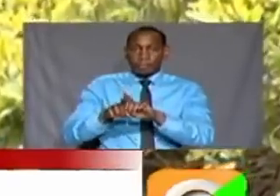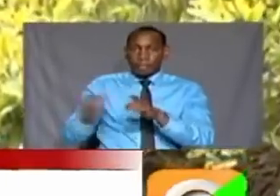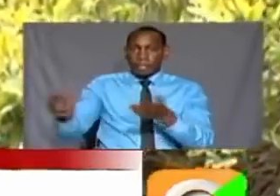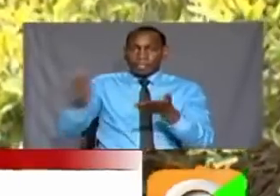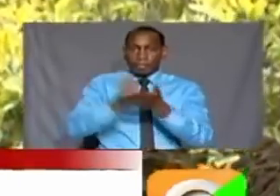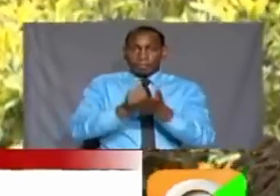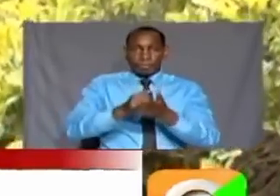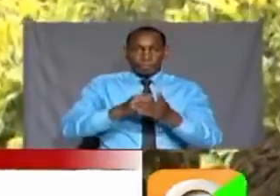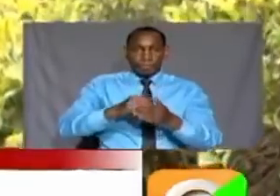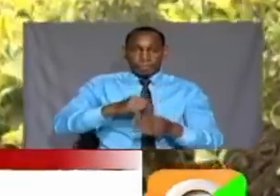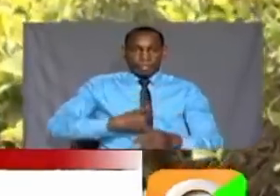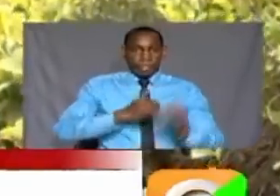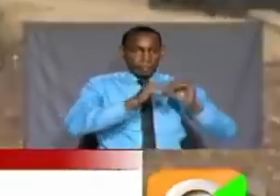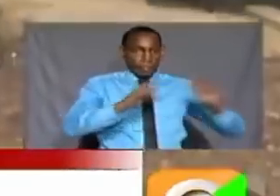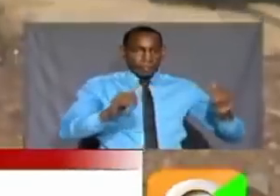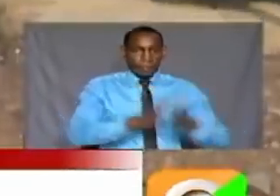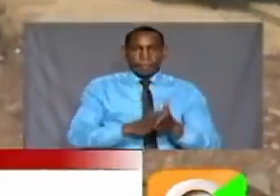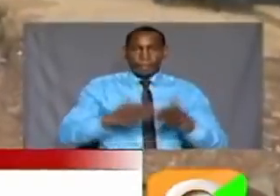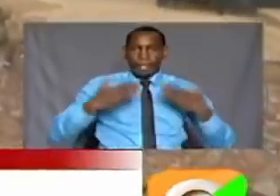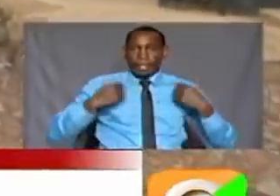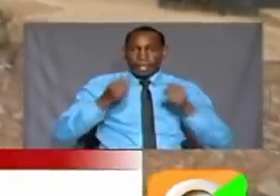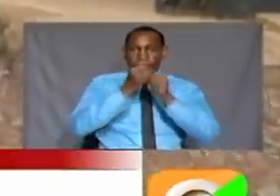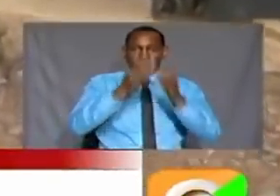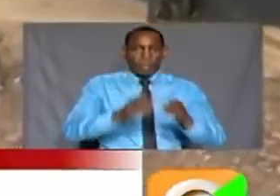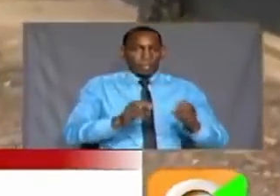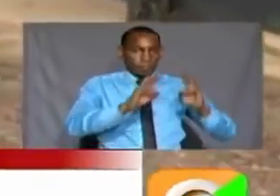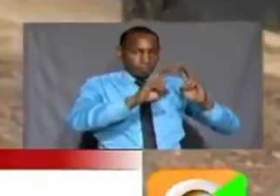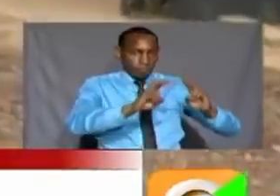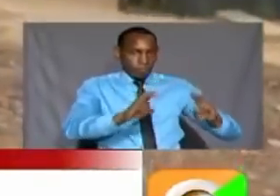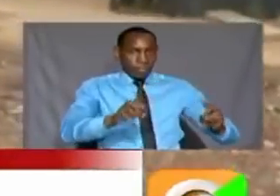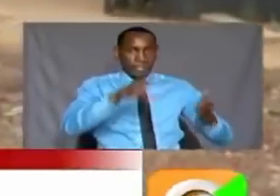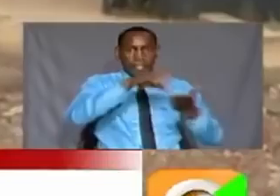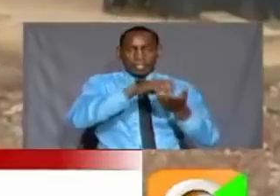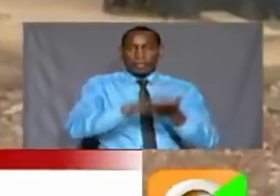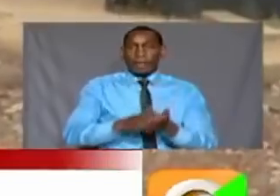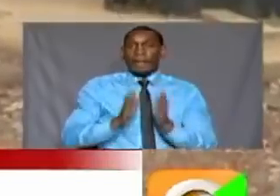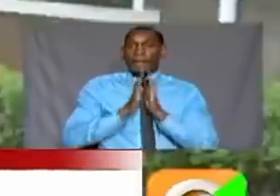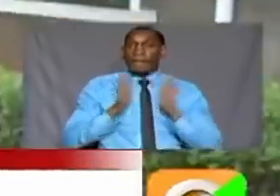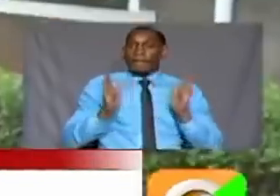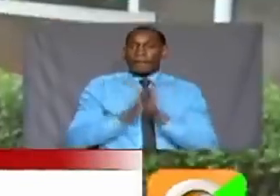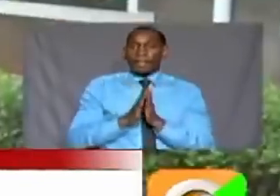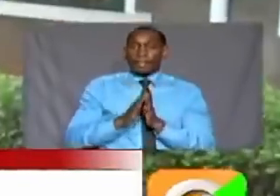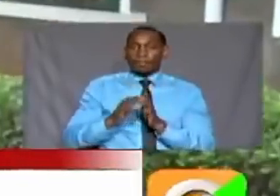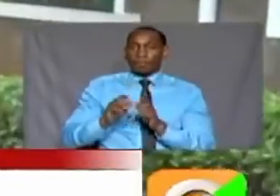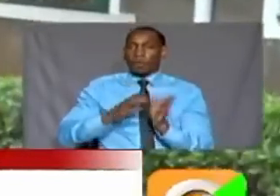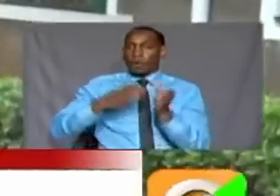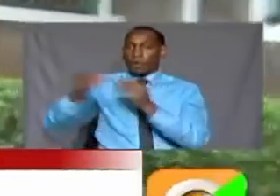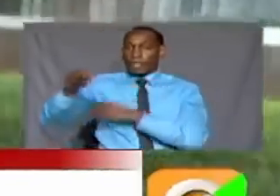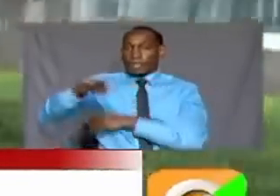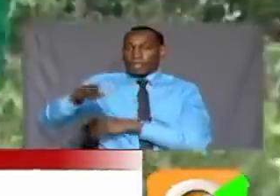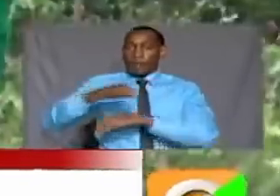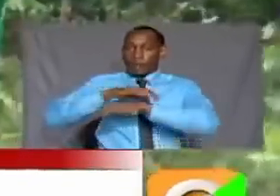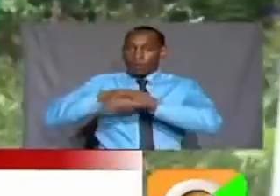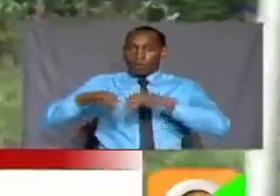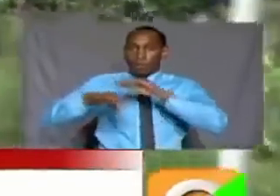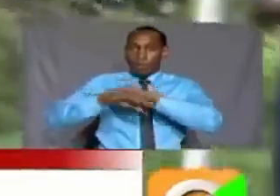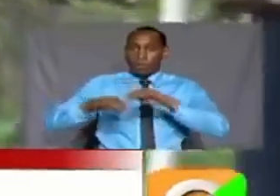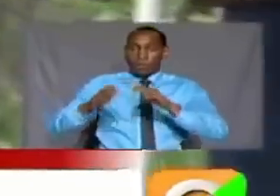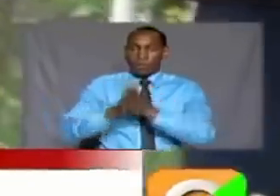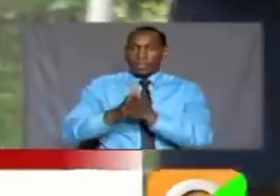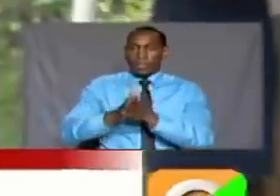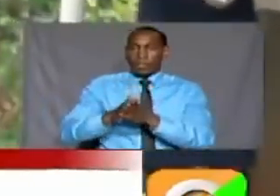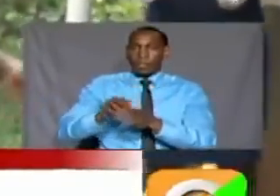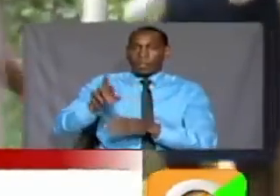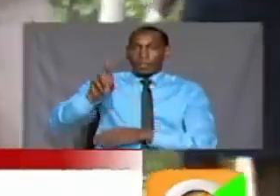in isolation, health workers monitoring their situation. Father Oduor had visited the convent to condole with Sister Rose